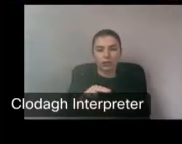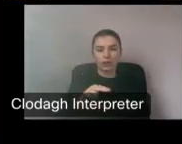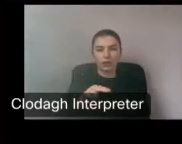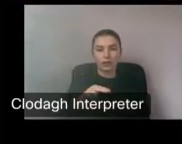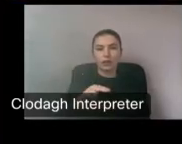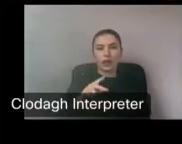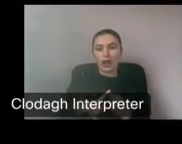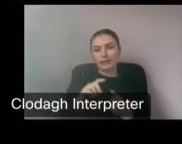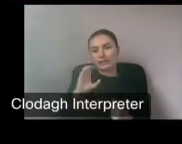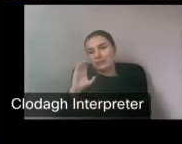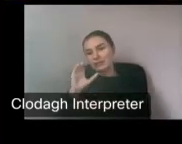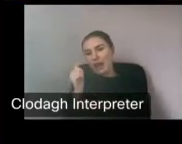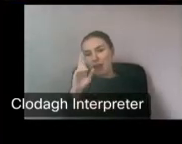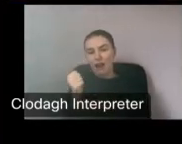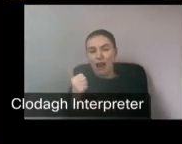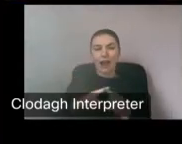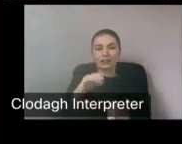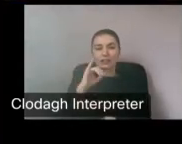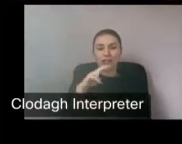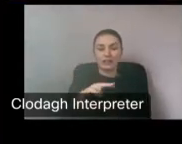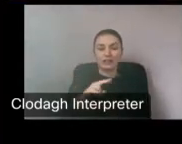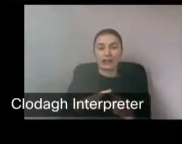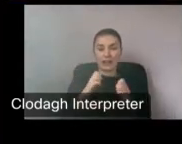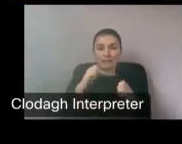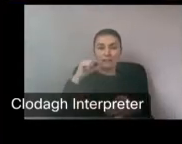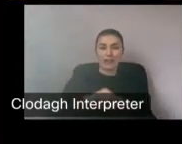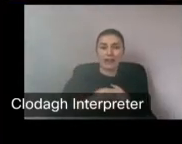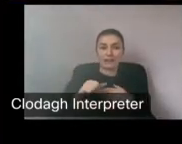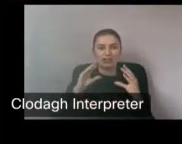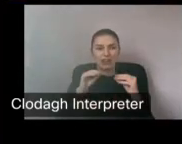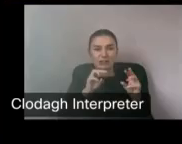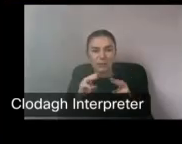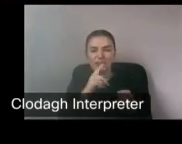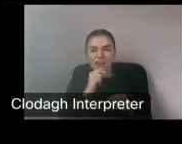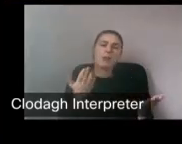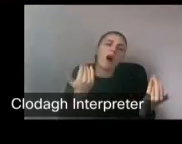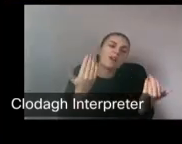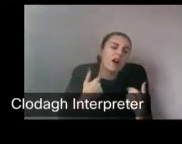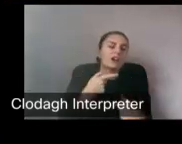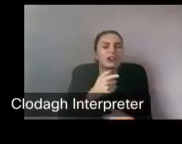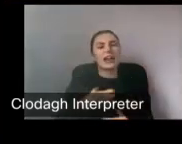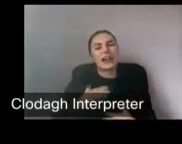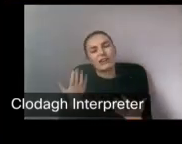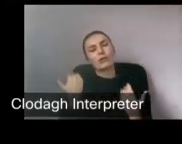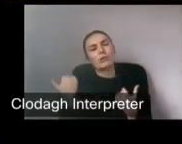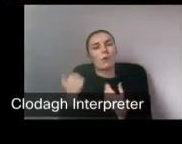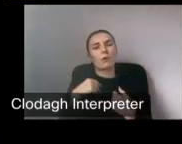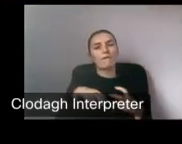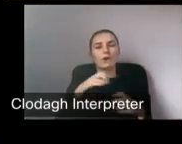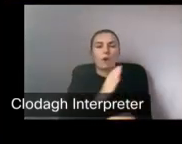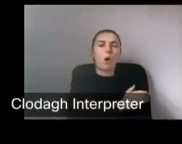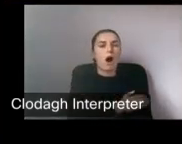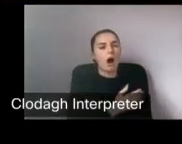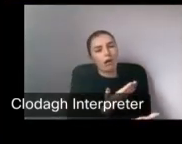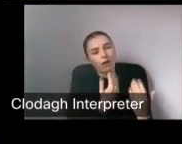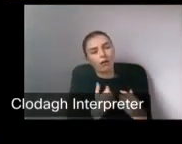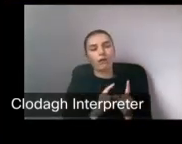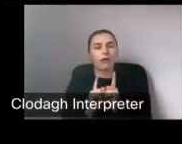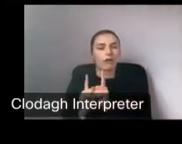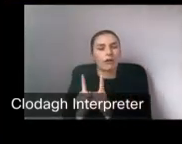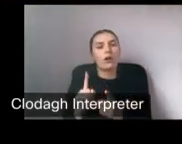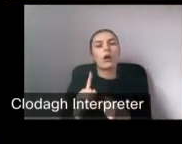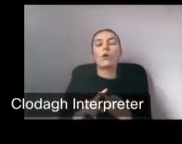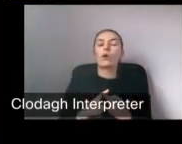and Jean, and every day they are chatting to people saying, come on, listen, you're getting angry, come on out and go for a walk. Or they're chatting and